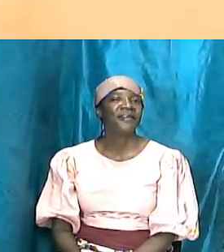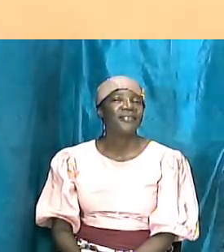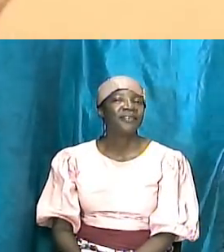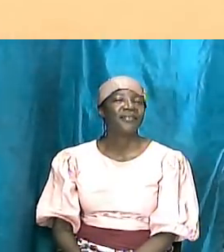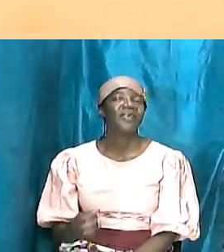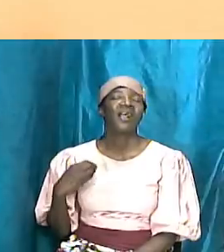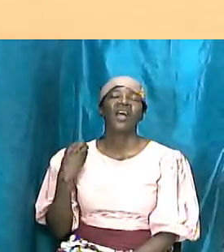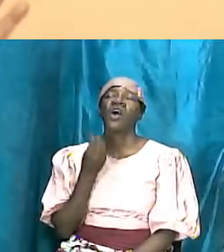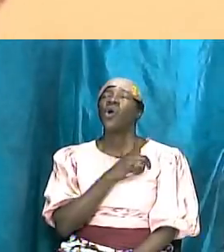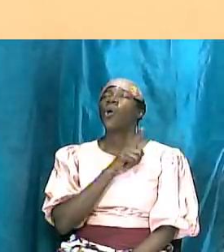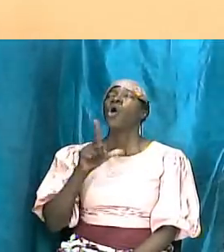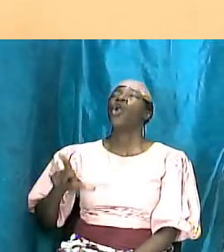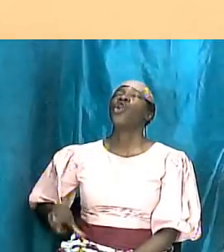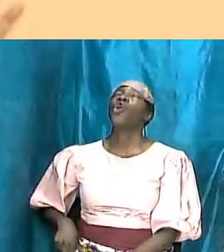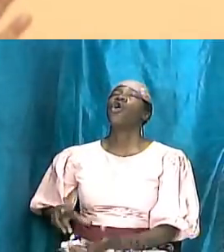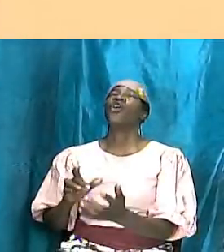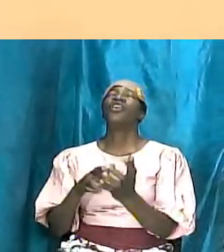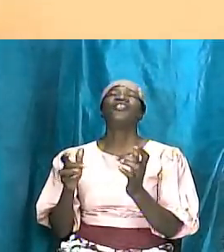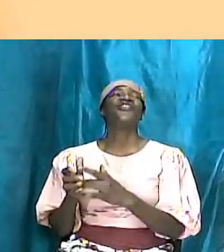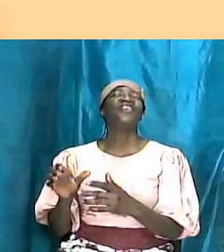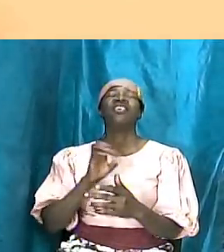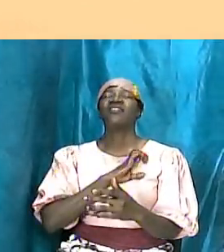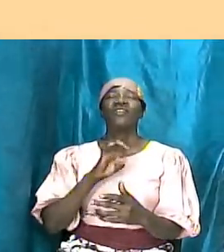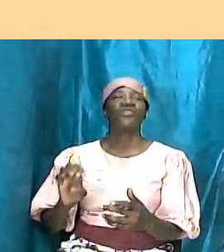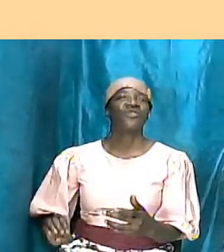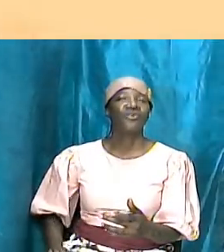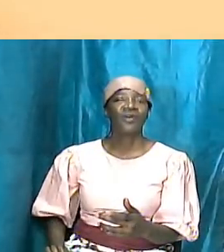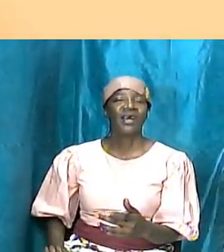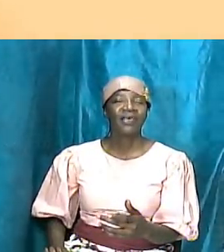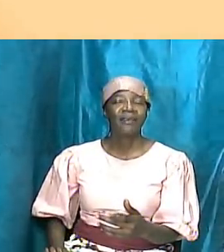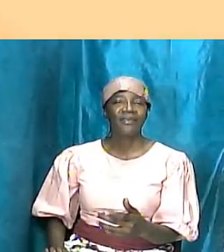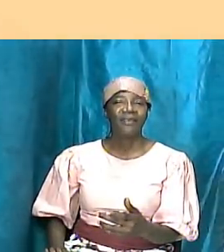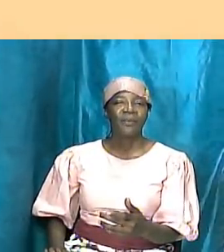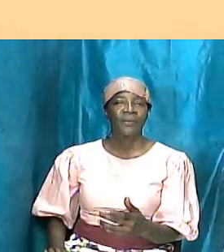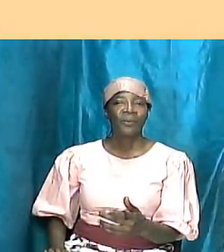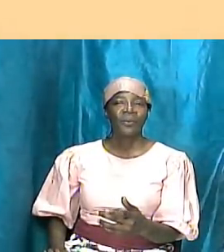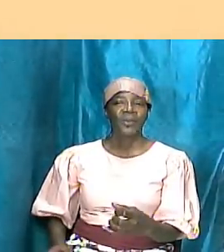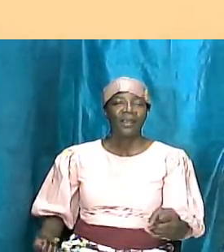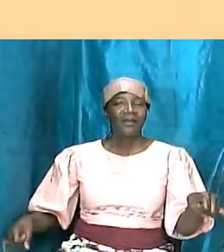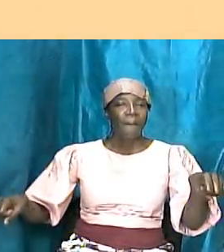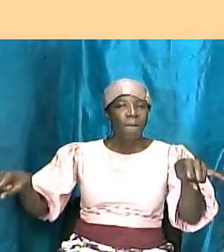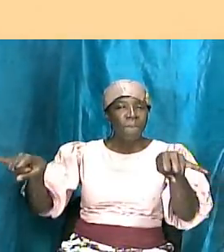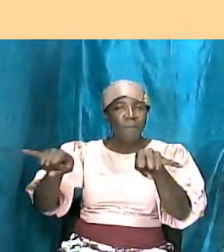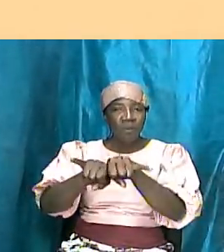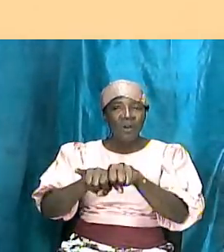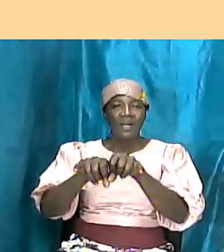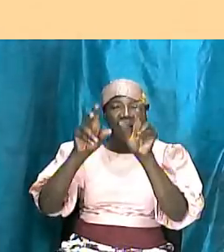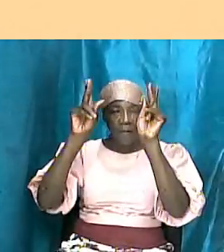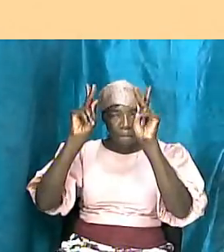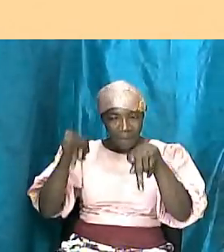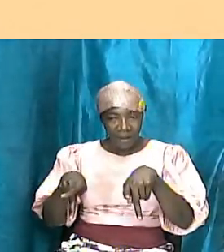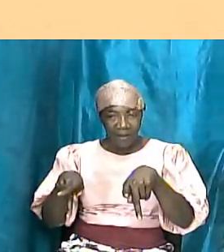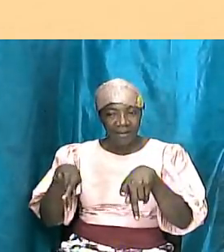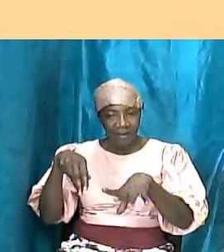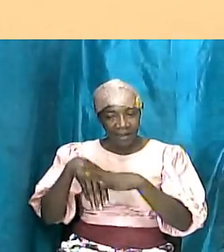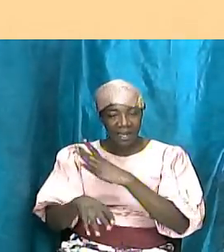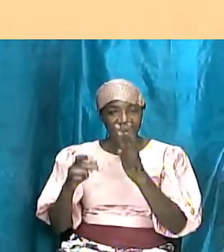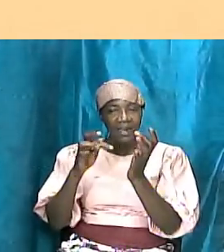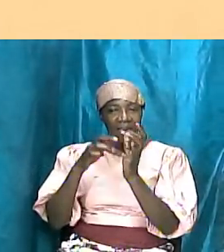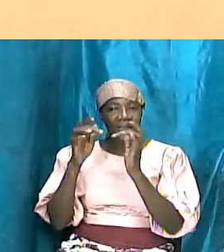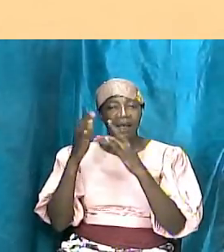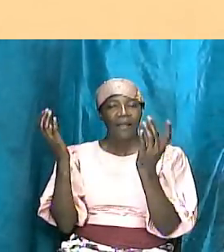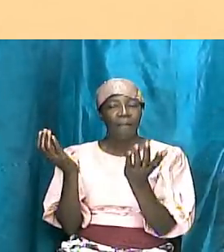Our Lord Jesus Christ. He is the central person in the Bible.